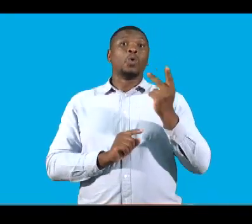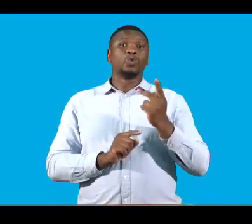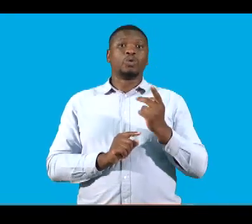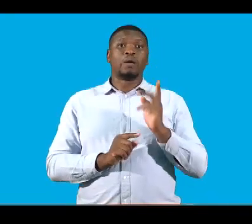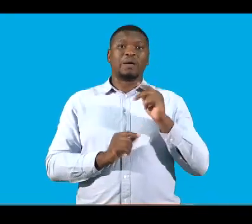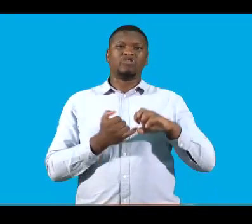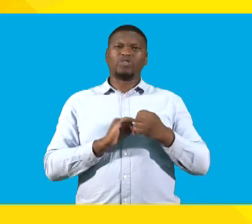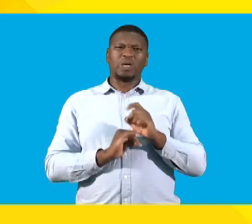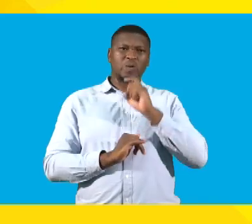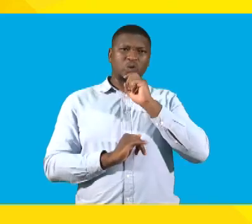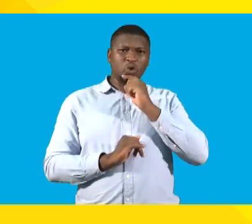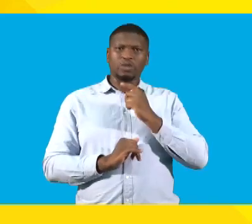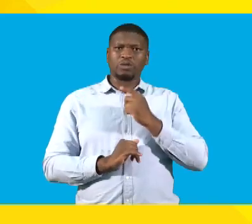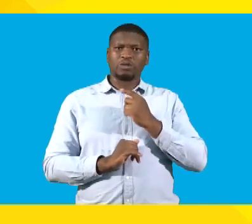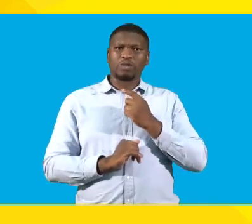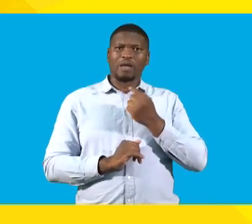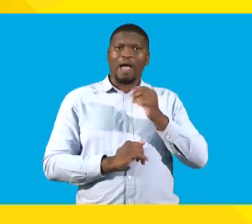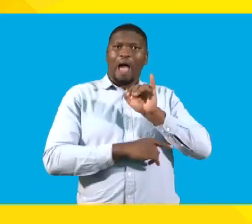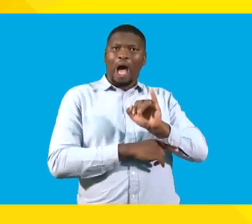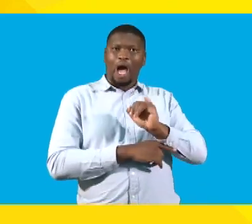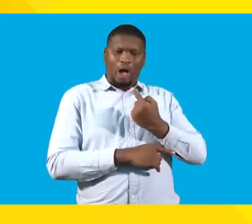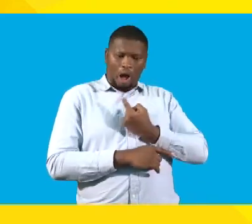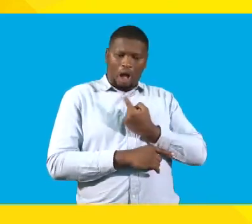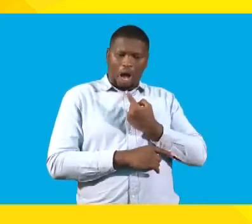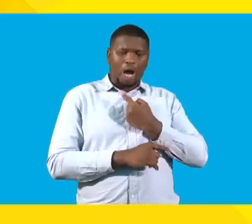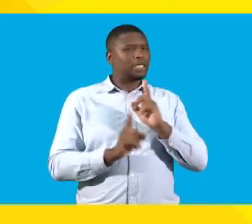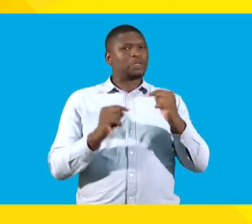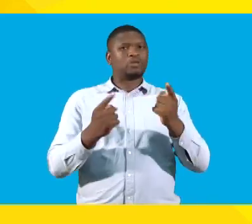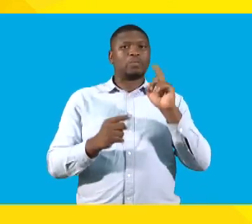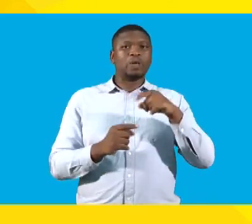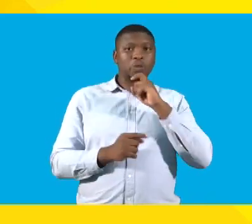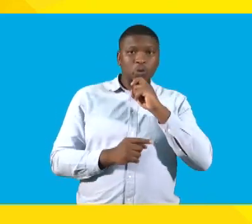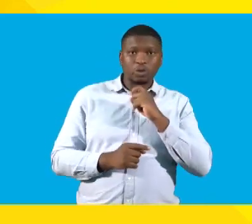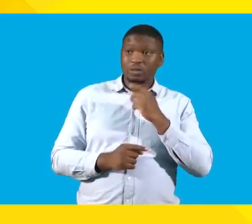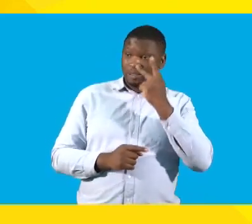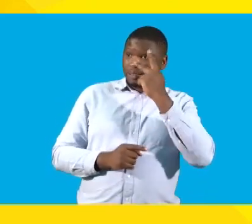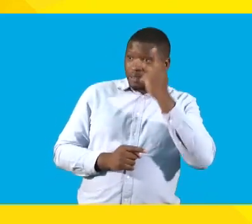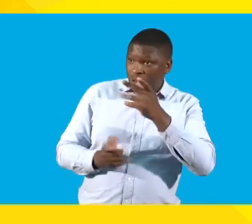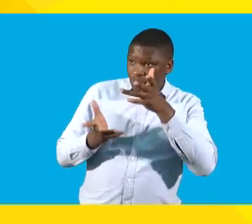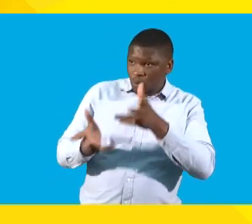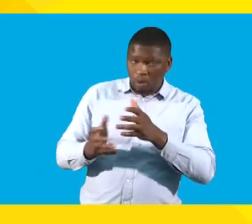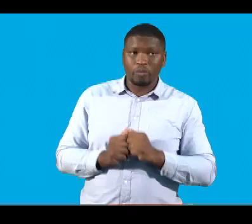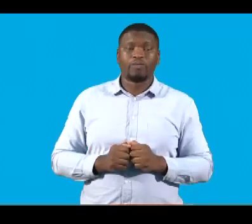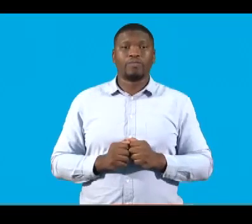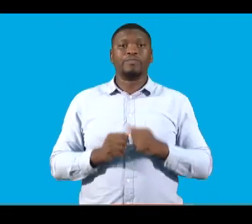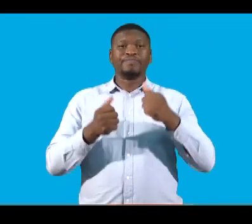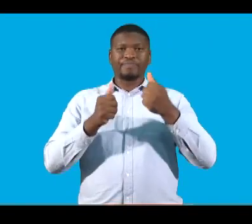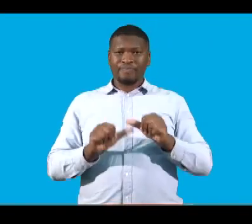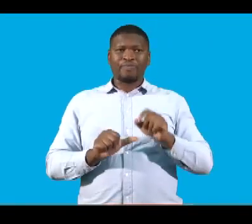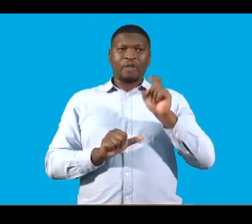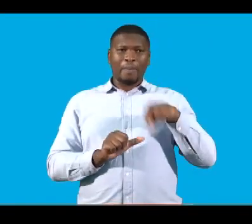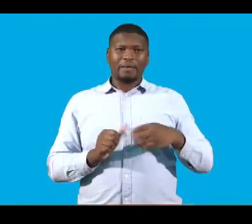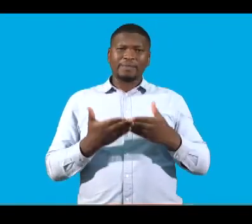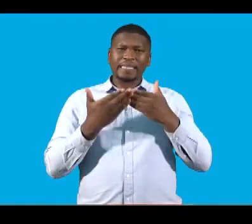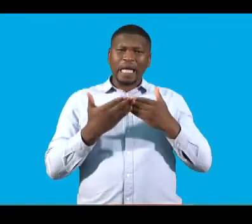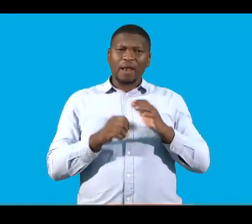personal pronoun I. It is evident that, not I will discuss. Study the